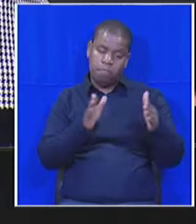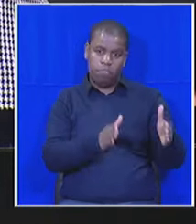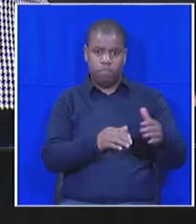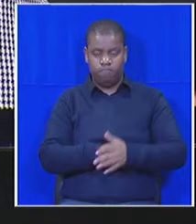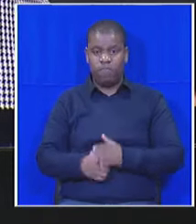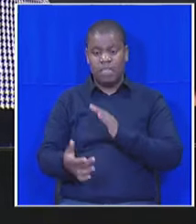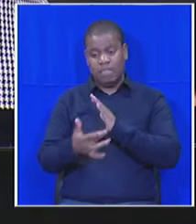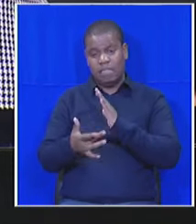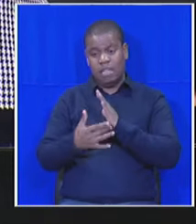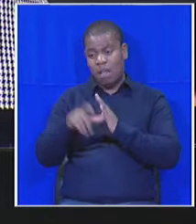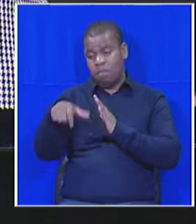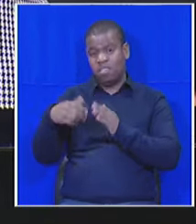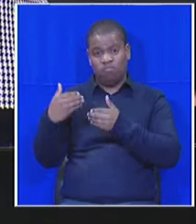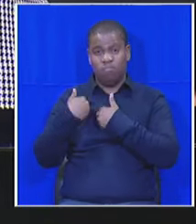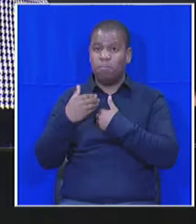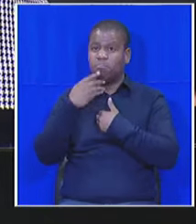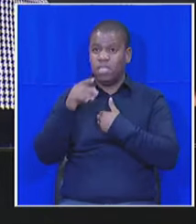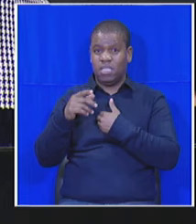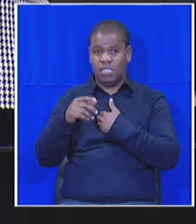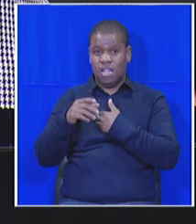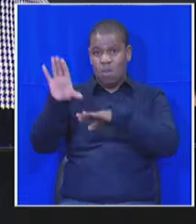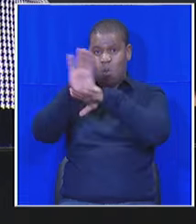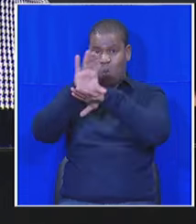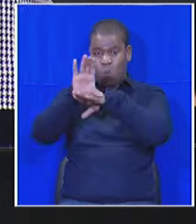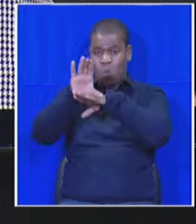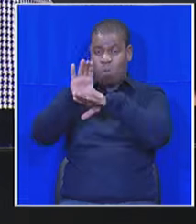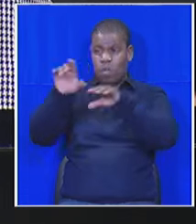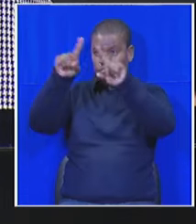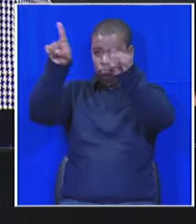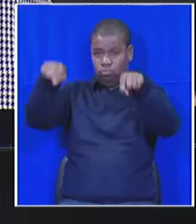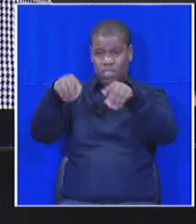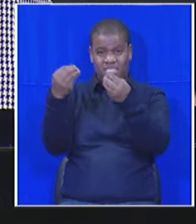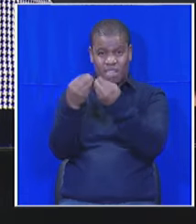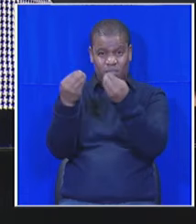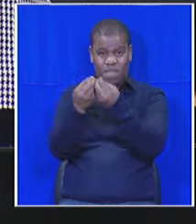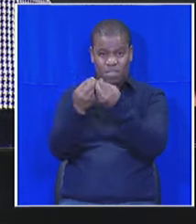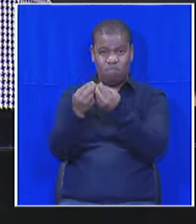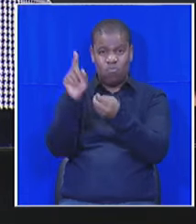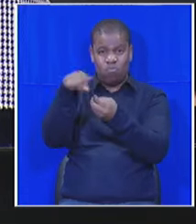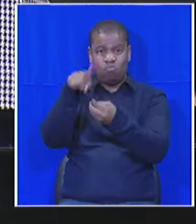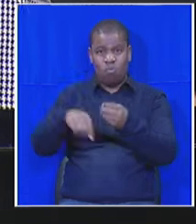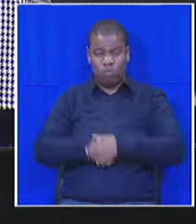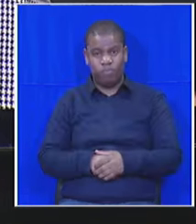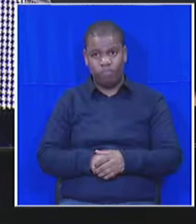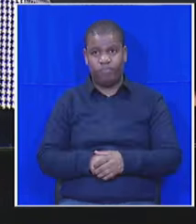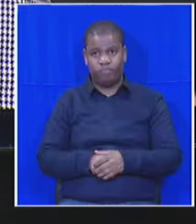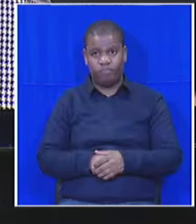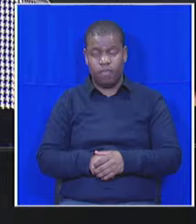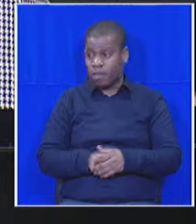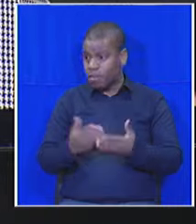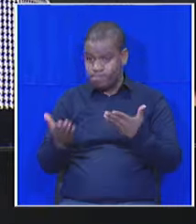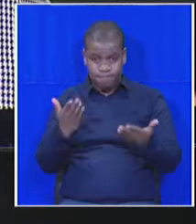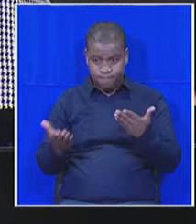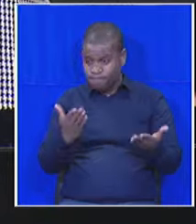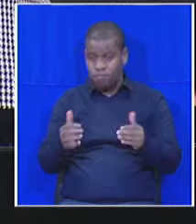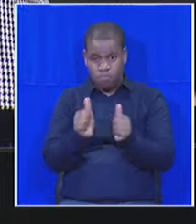Technicians, please take care of the screens. Something is very wrong. Any member?